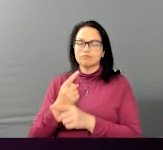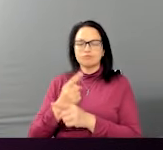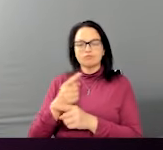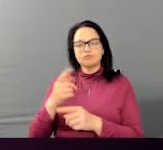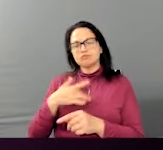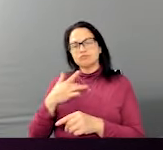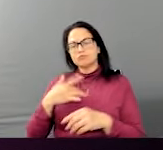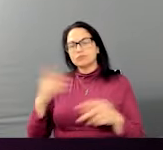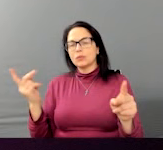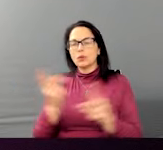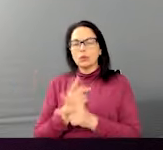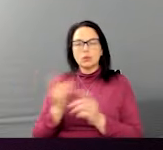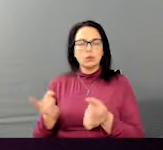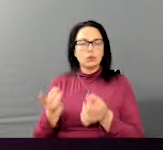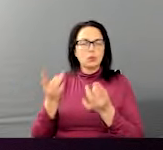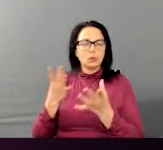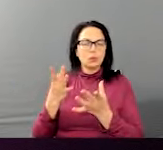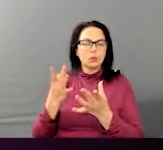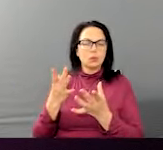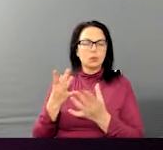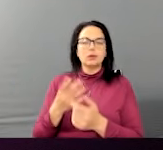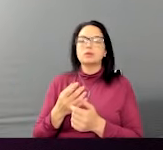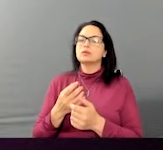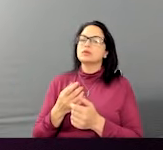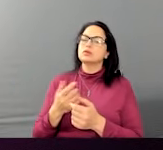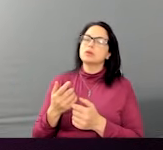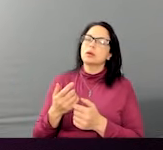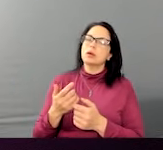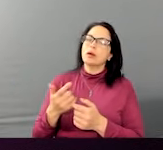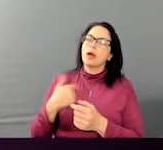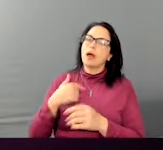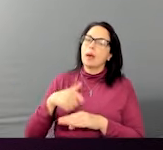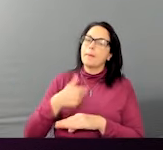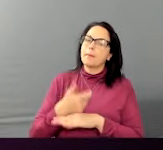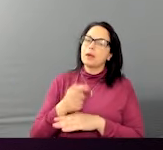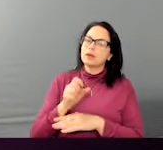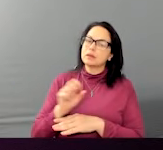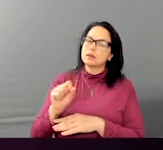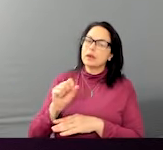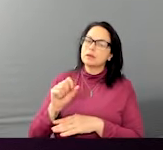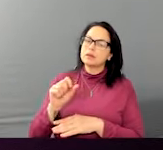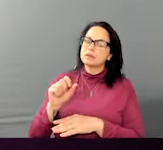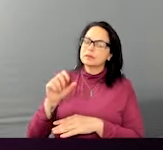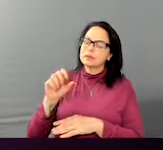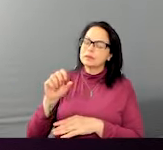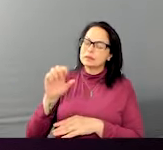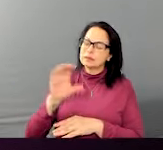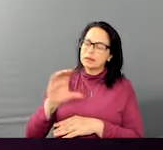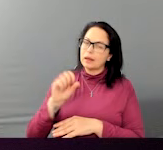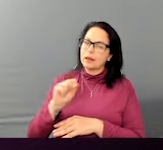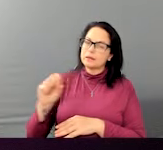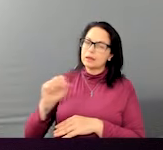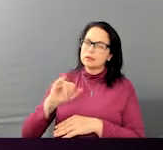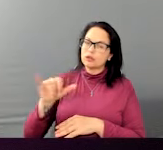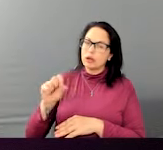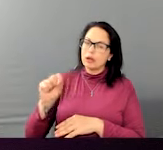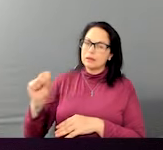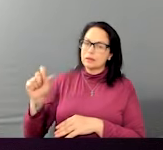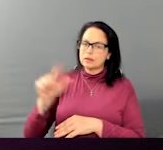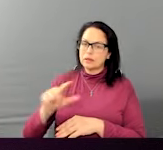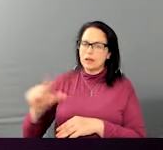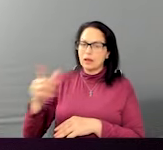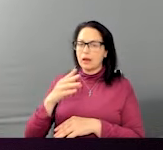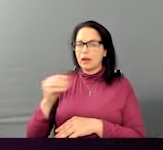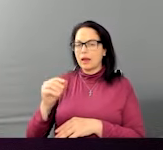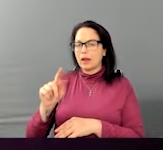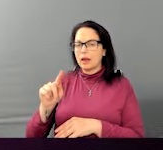that's why we're like, yeah, let's jump on the CSS and JS train. I built a CSS and JS library. I know. And Tailwind is the answer.